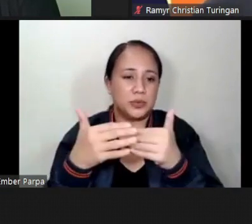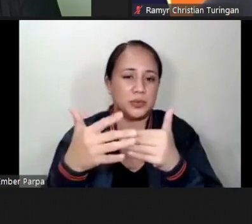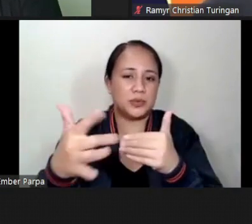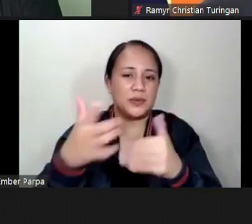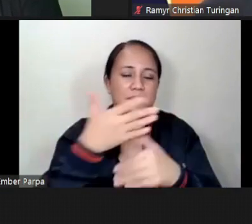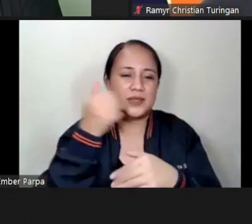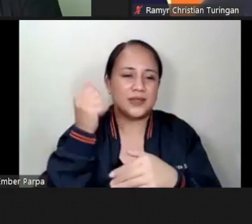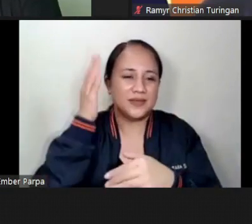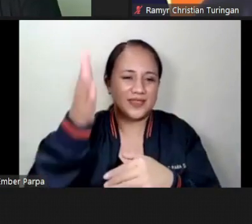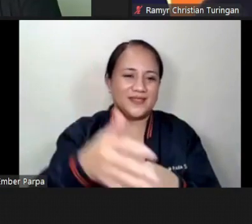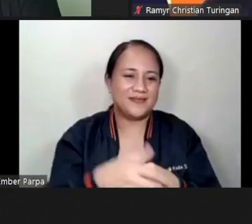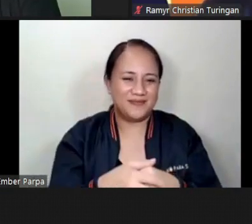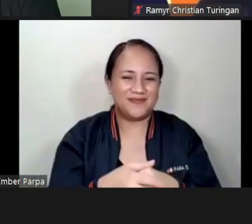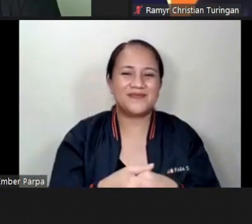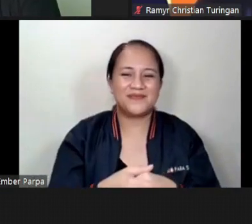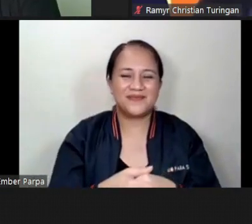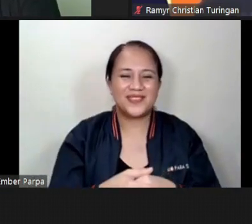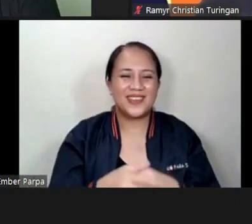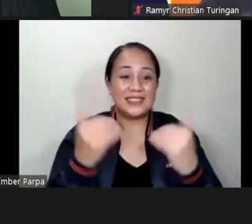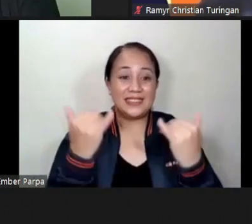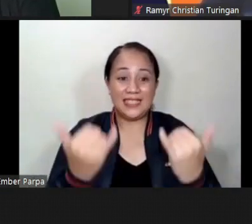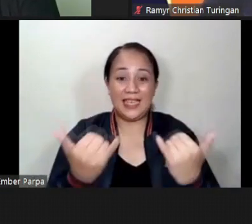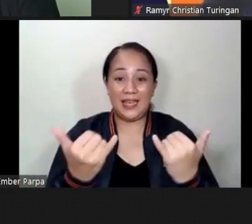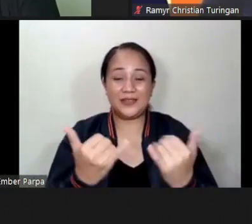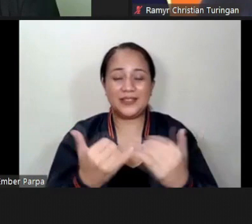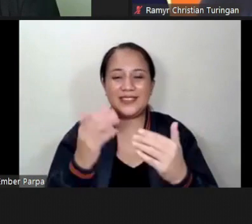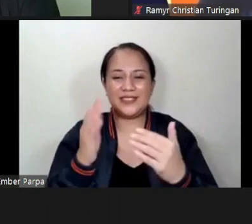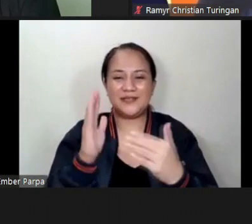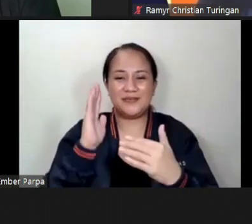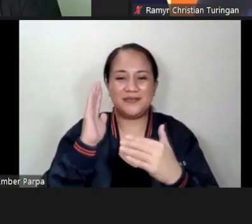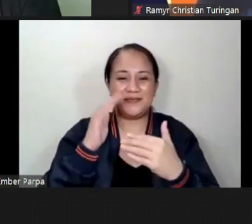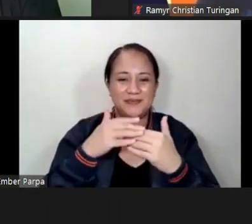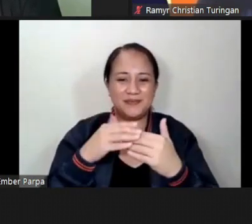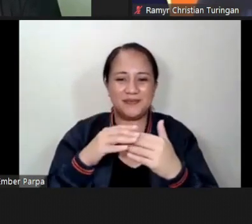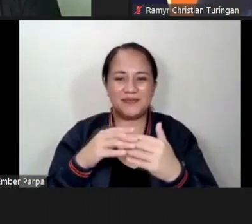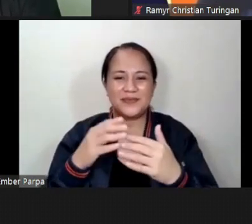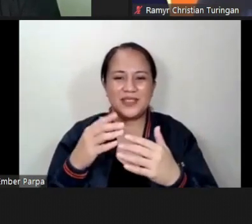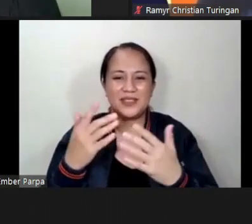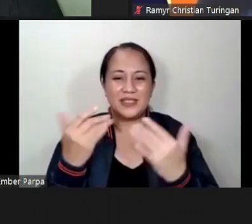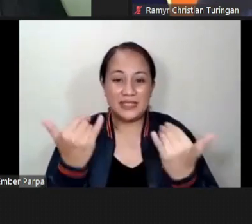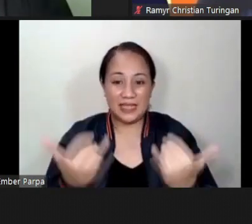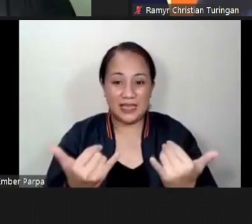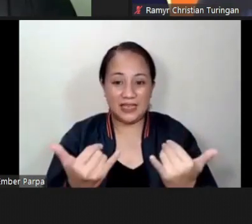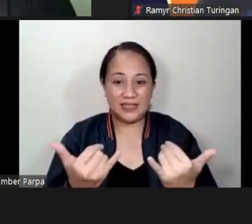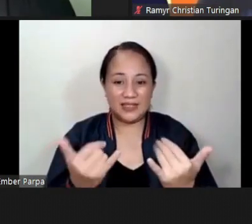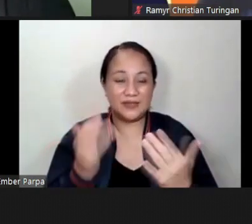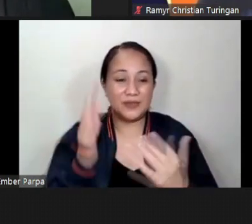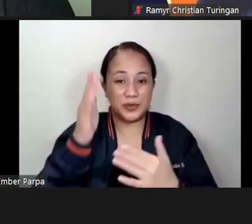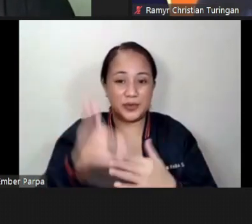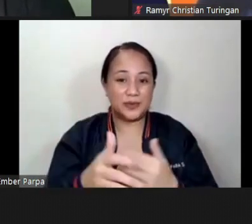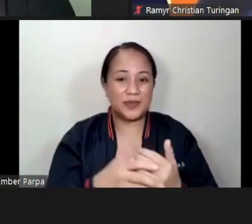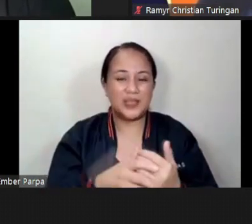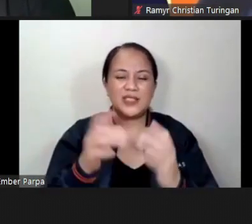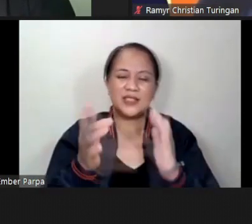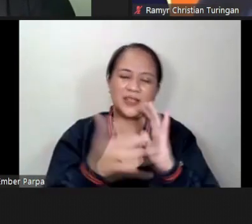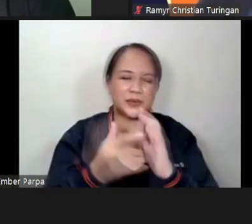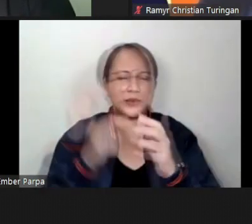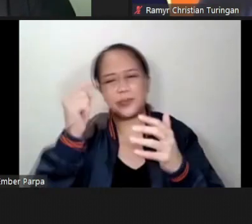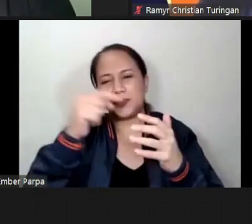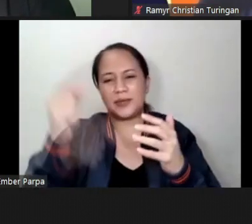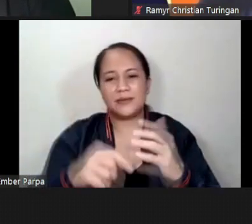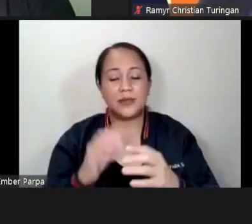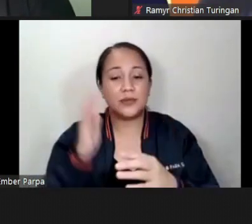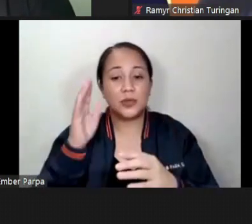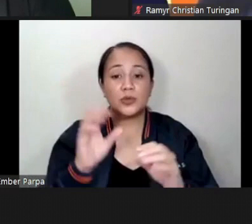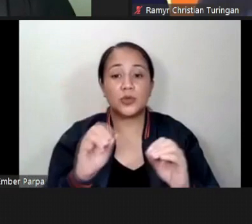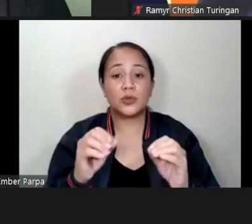better future. So we are right now in the past, diba? There are sayings na 2021 is the future, diba? Technology and all that, this is the future. No,